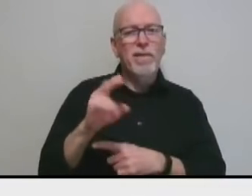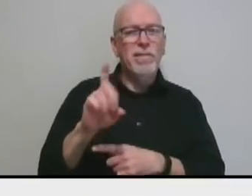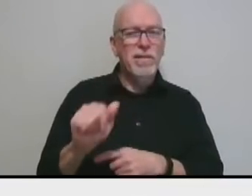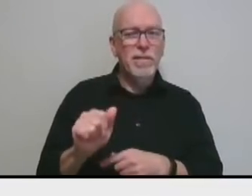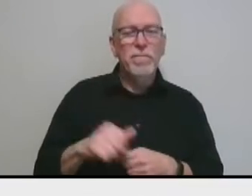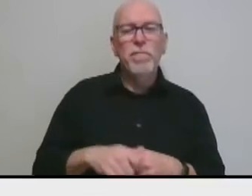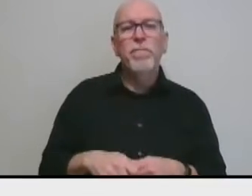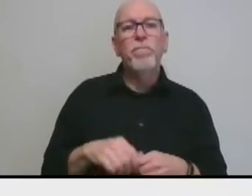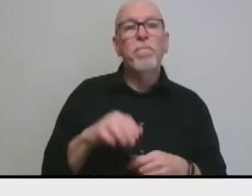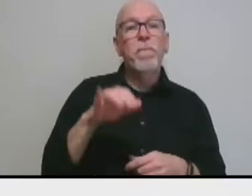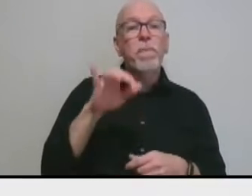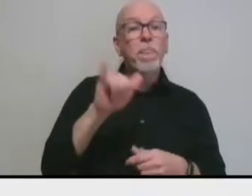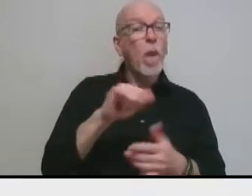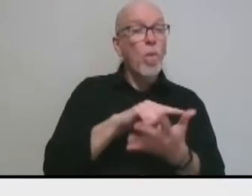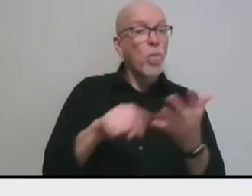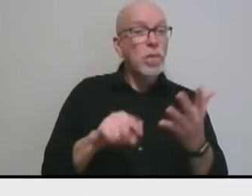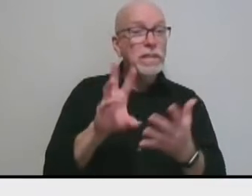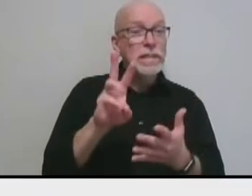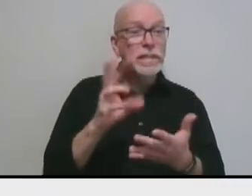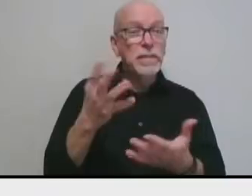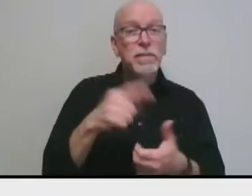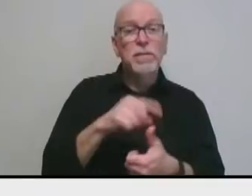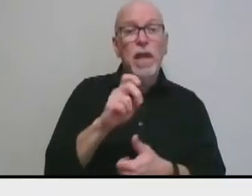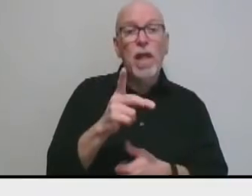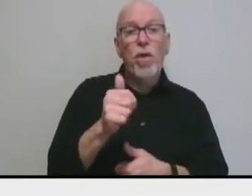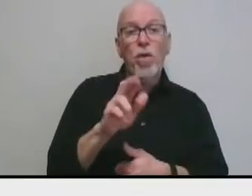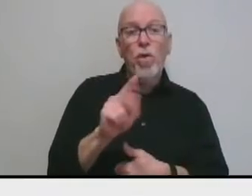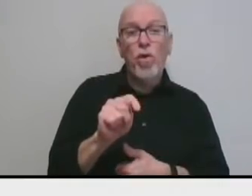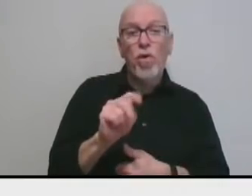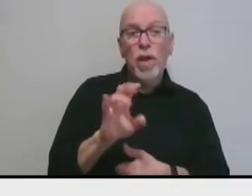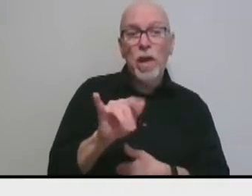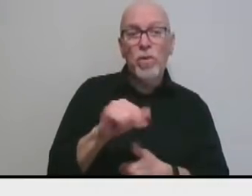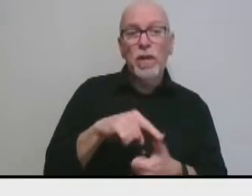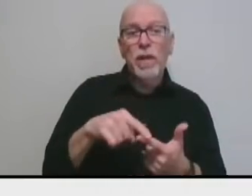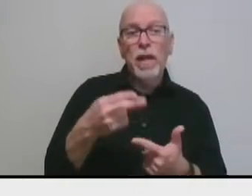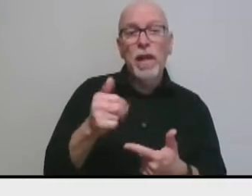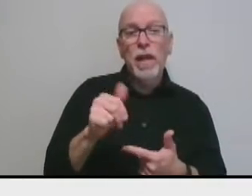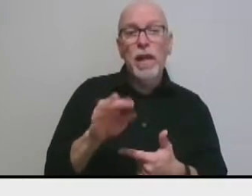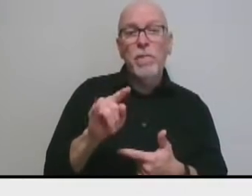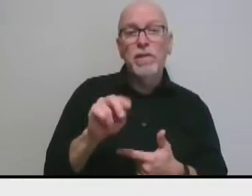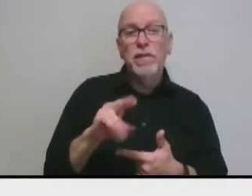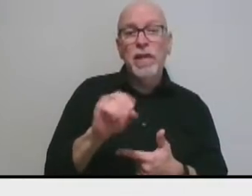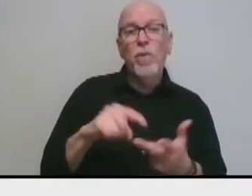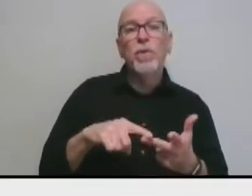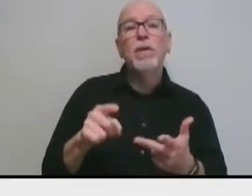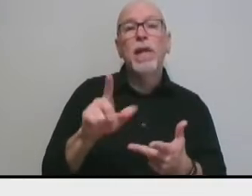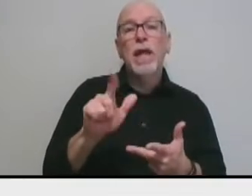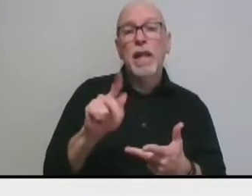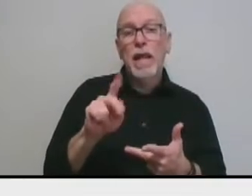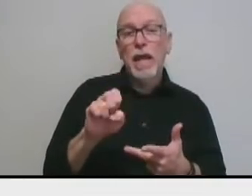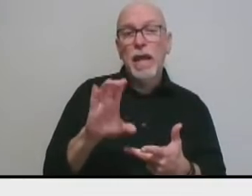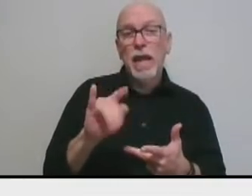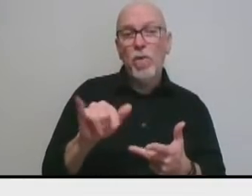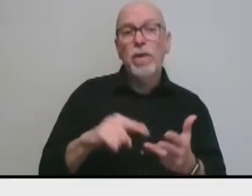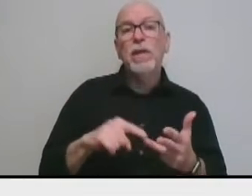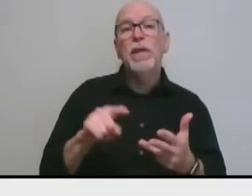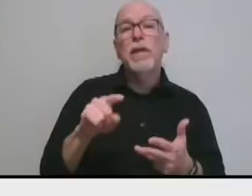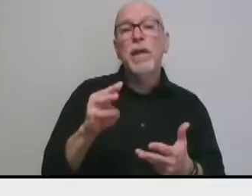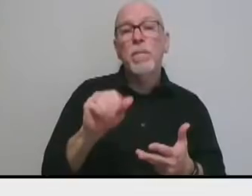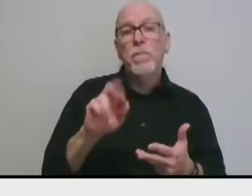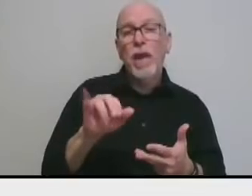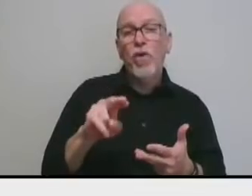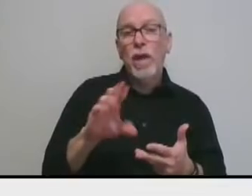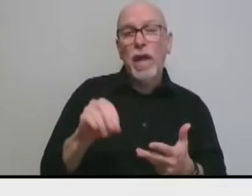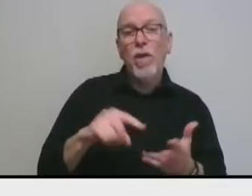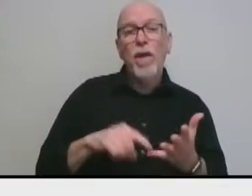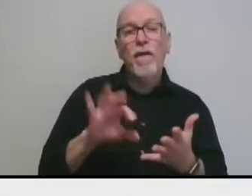Those municipalities include Elkhart County, Hamilton County, Lake County, Marion County, the City of Fort Wayne,